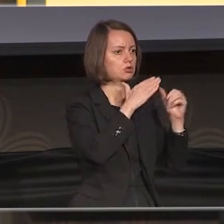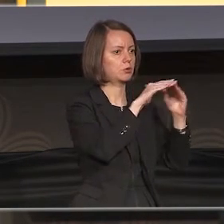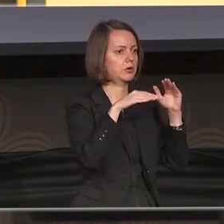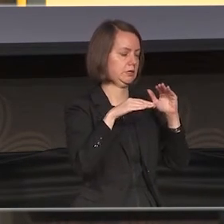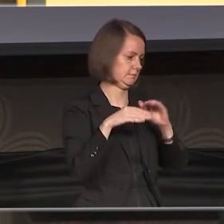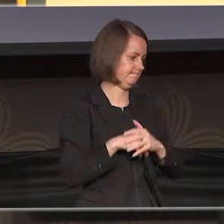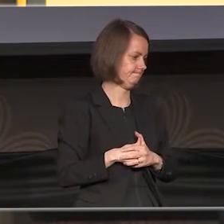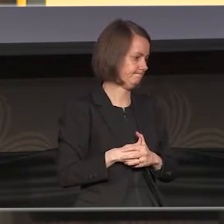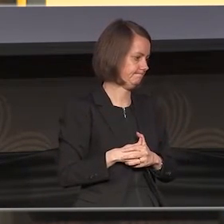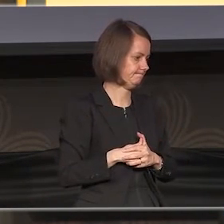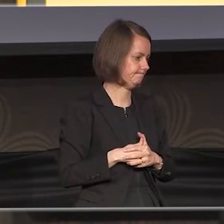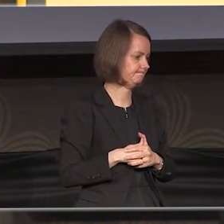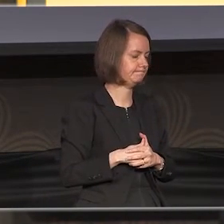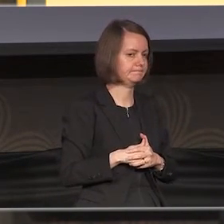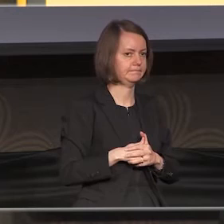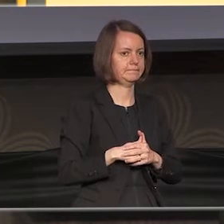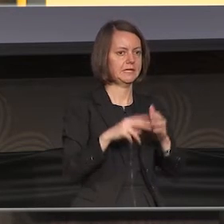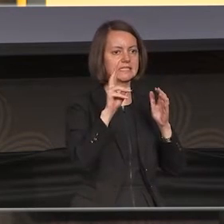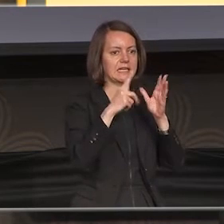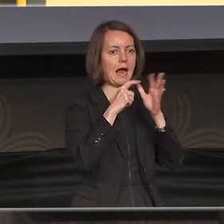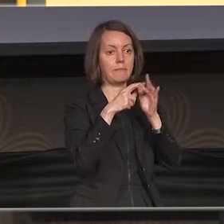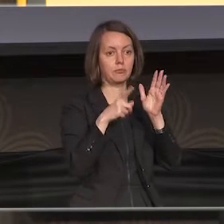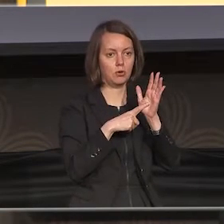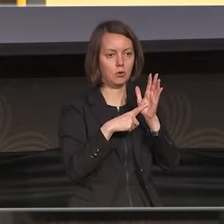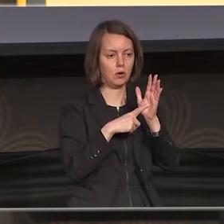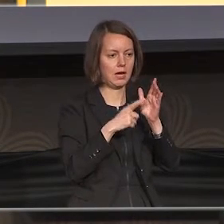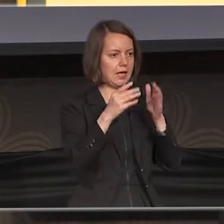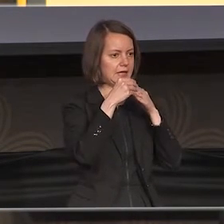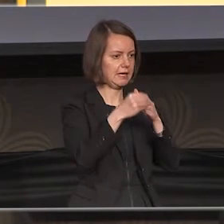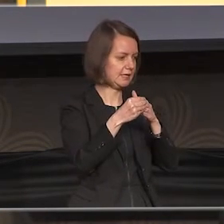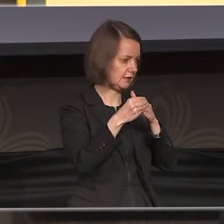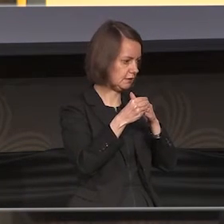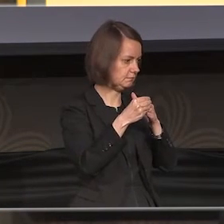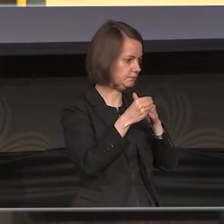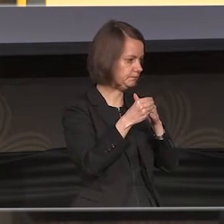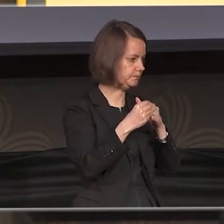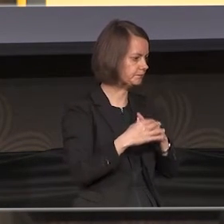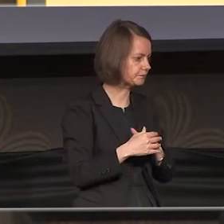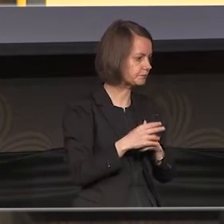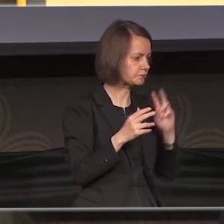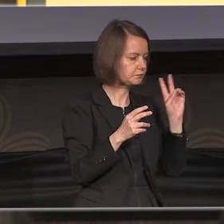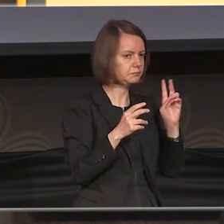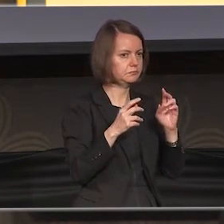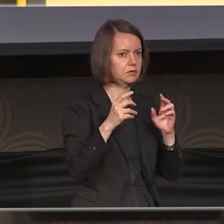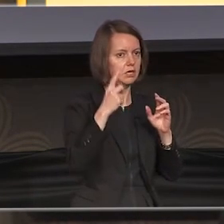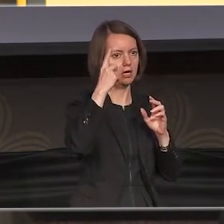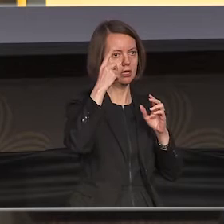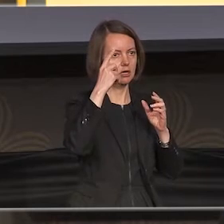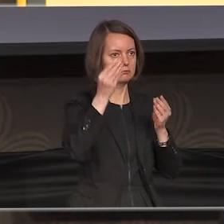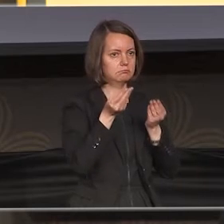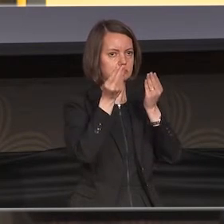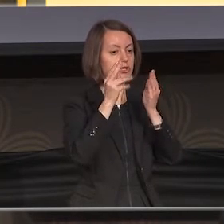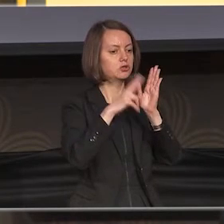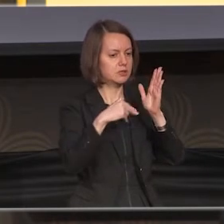26. On the 2nd of April, the co-leader of the Māori Party in Aotearoa, Marama Fox, attempted to put a motion before New